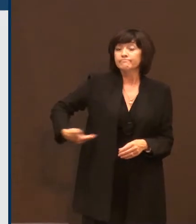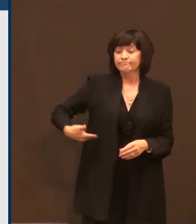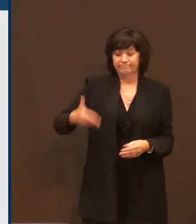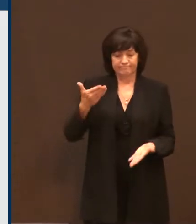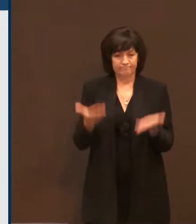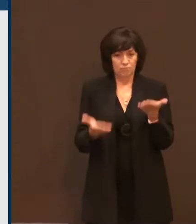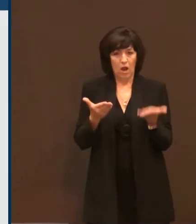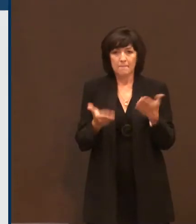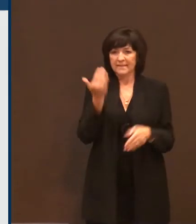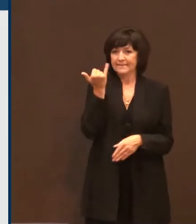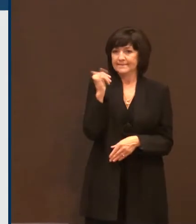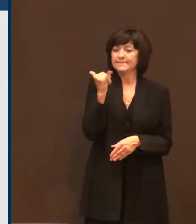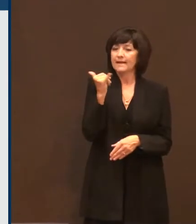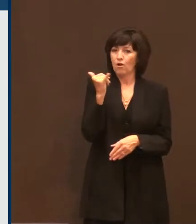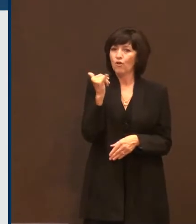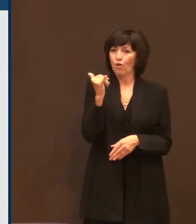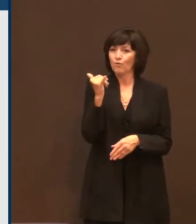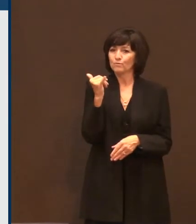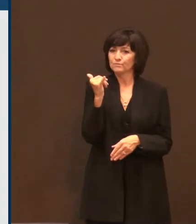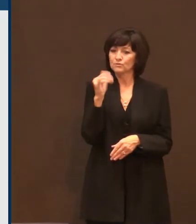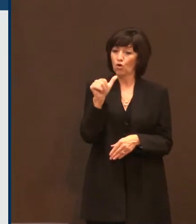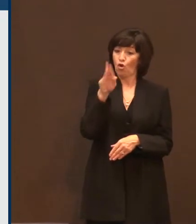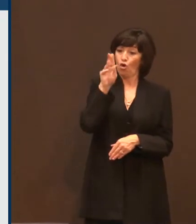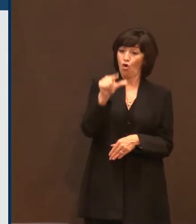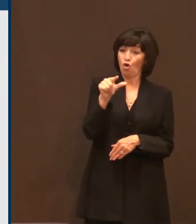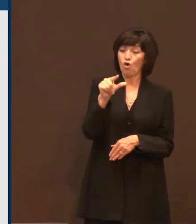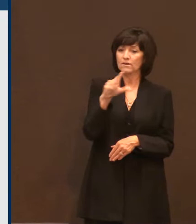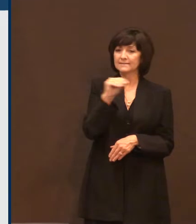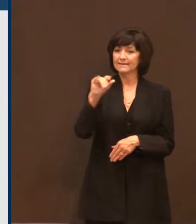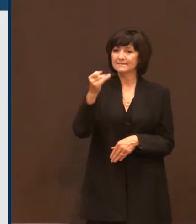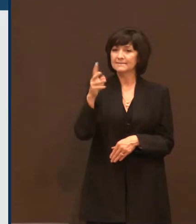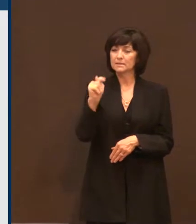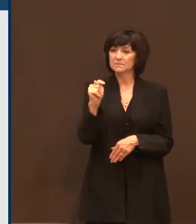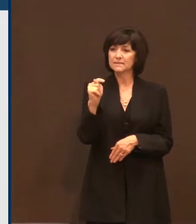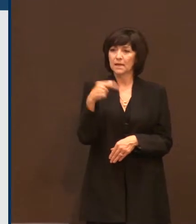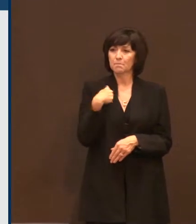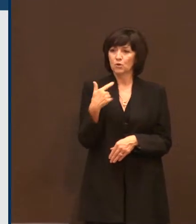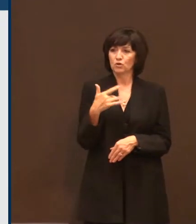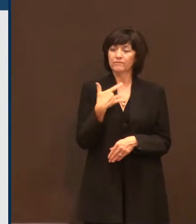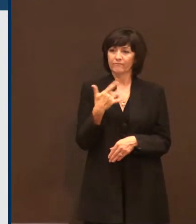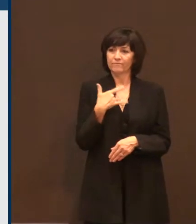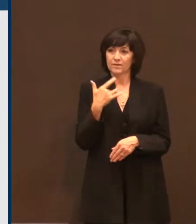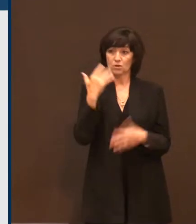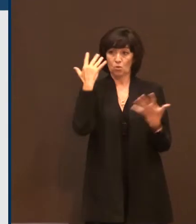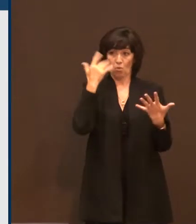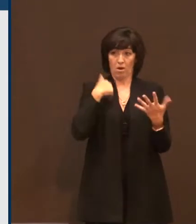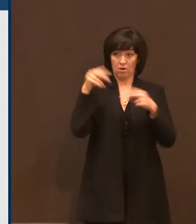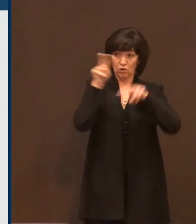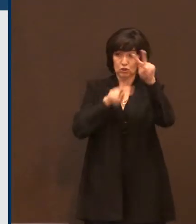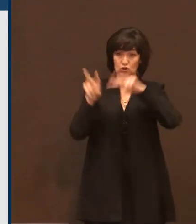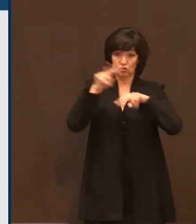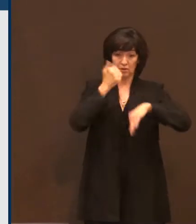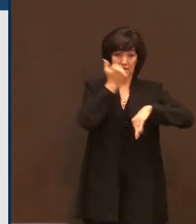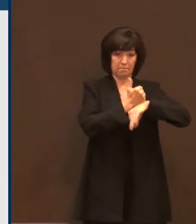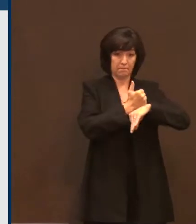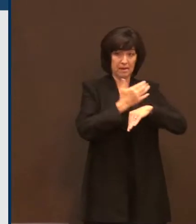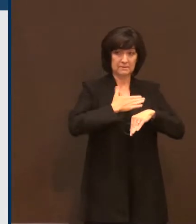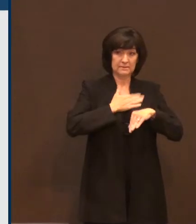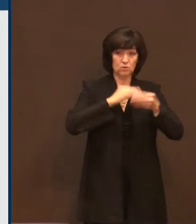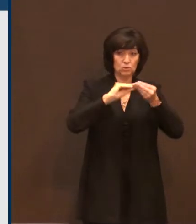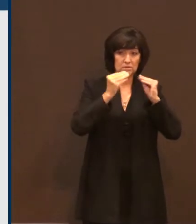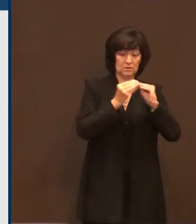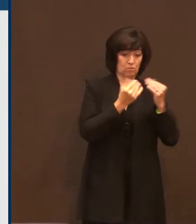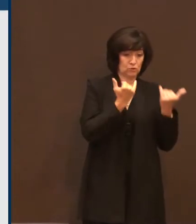August, early September, based on where we are today, where we've been, and